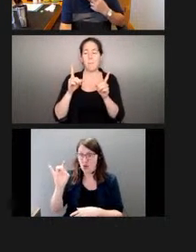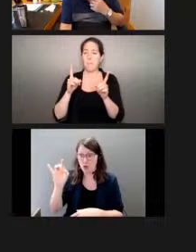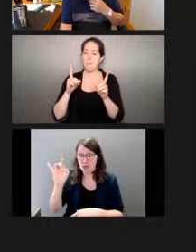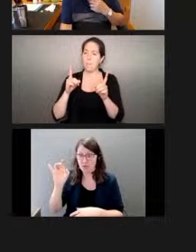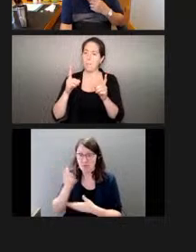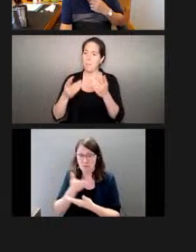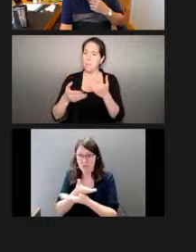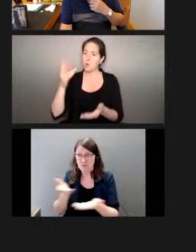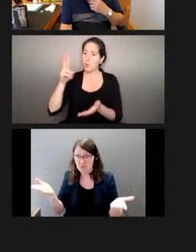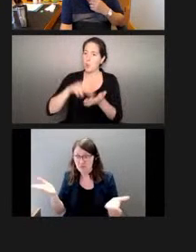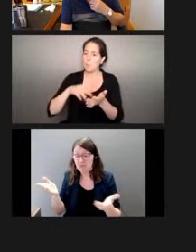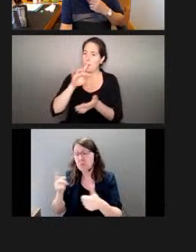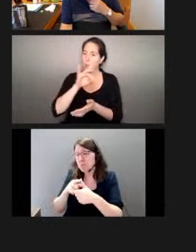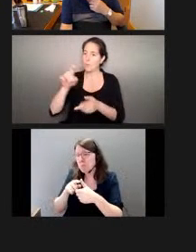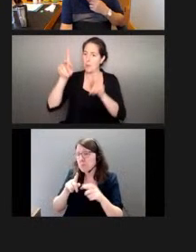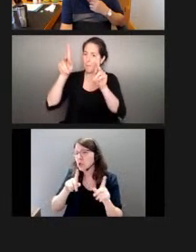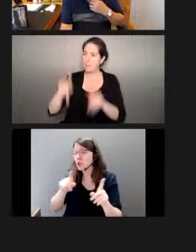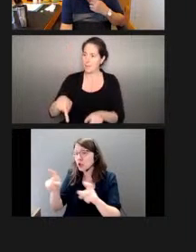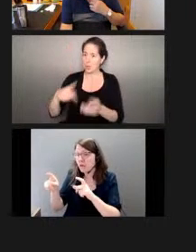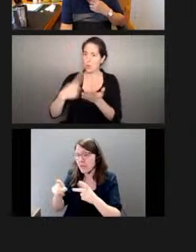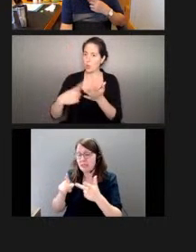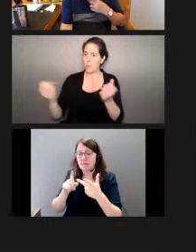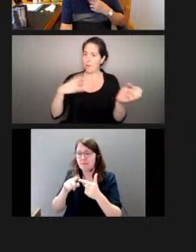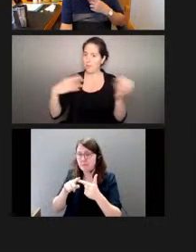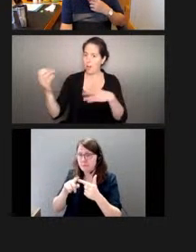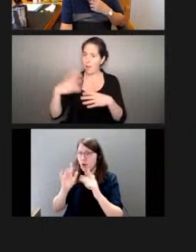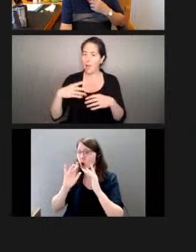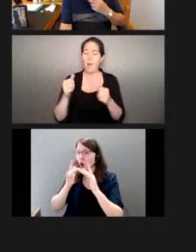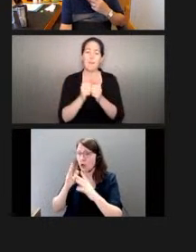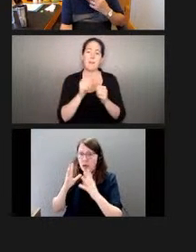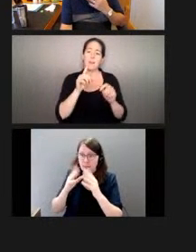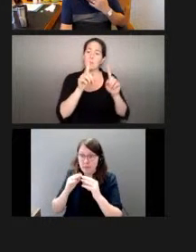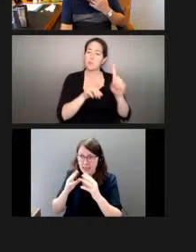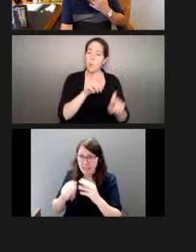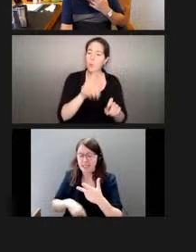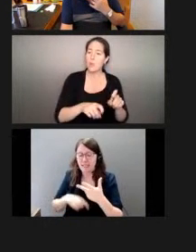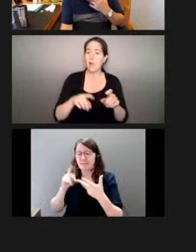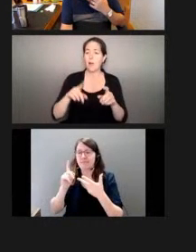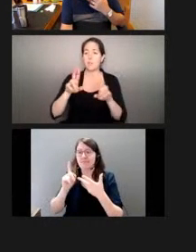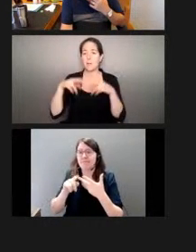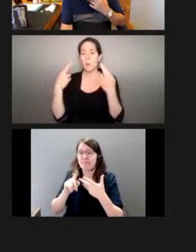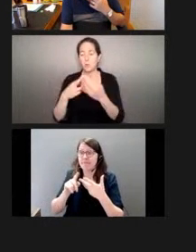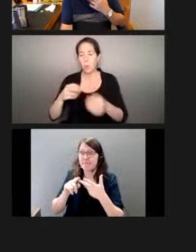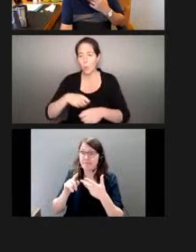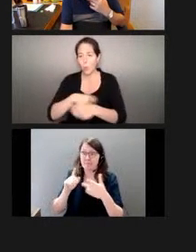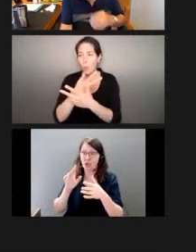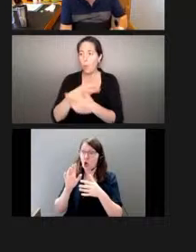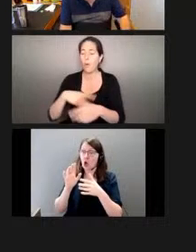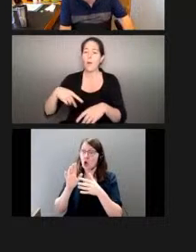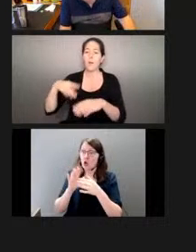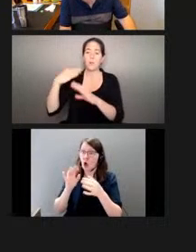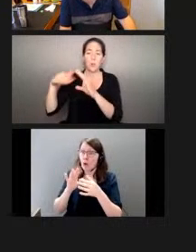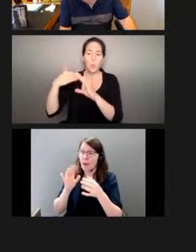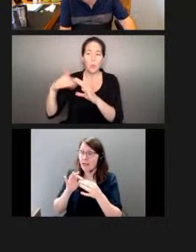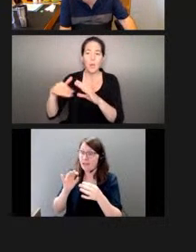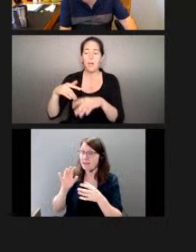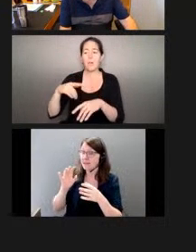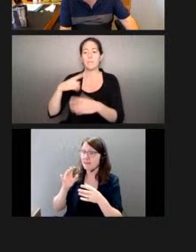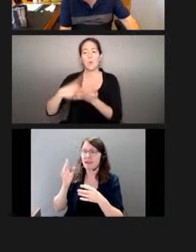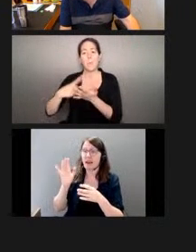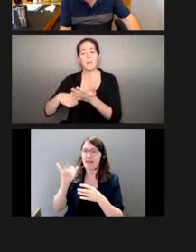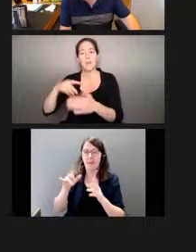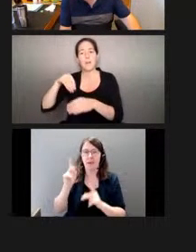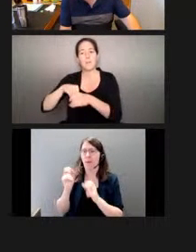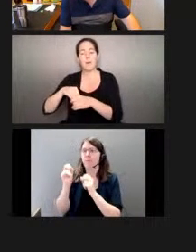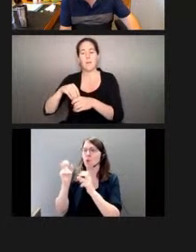surveys, online meetings, through emails, or comments on the city's Engage Ottawa platform. So the Engage